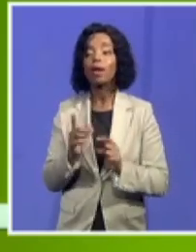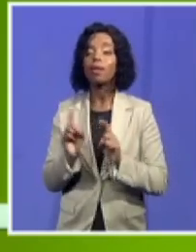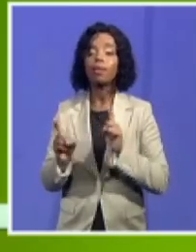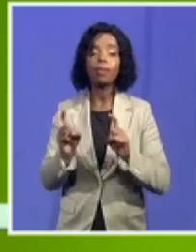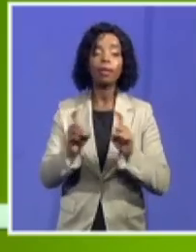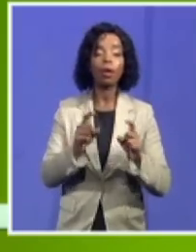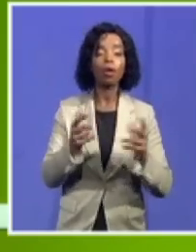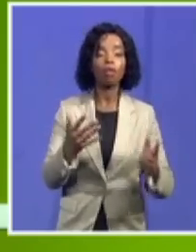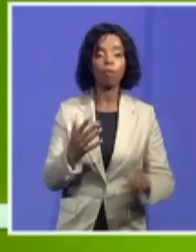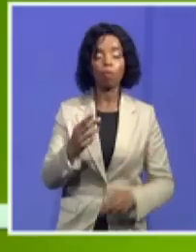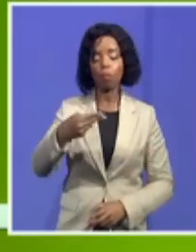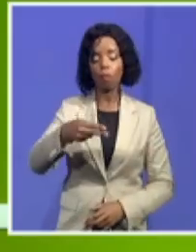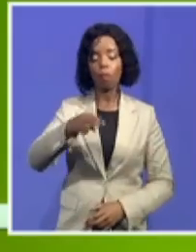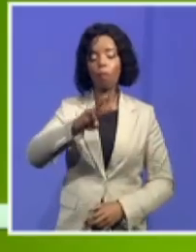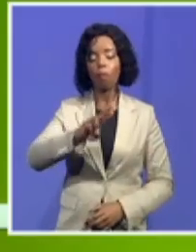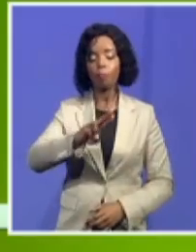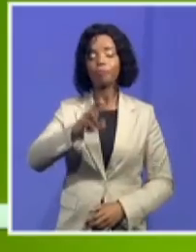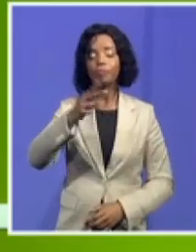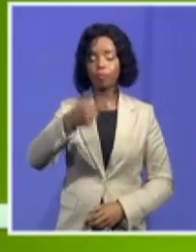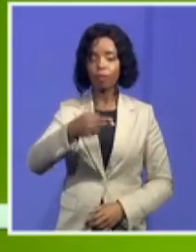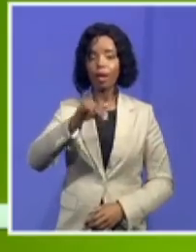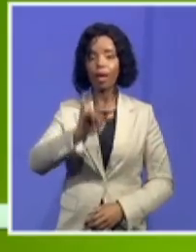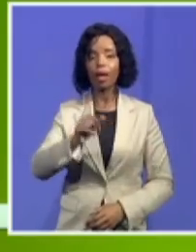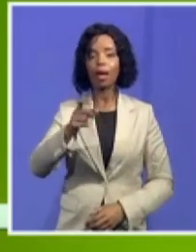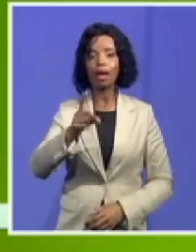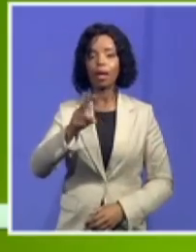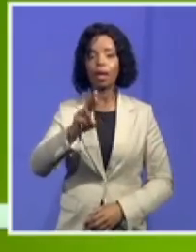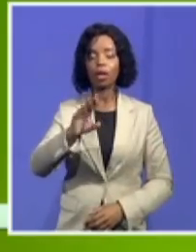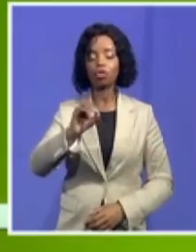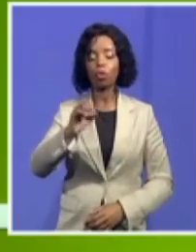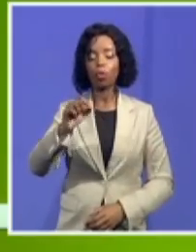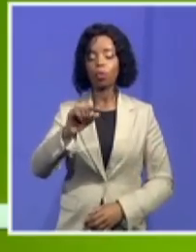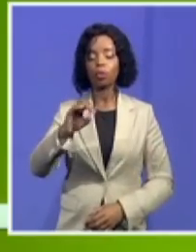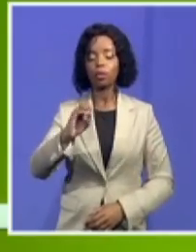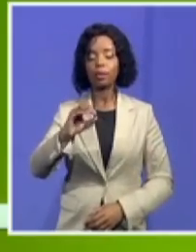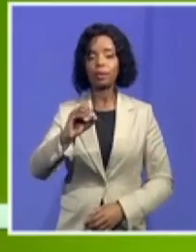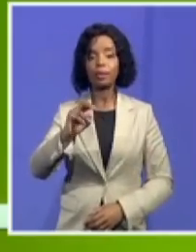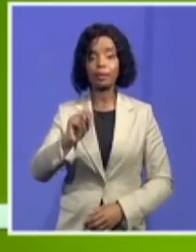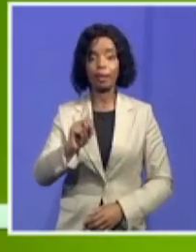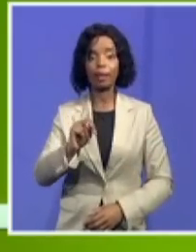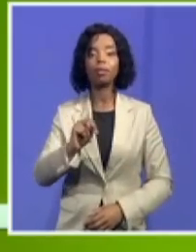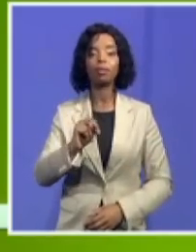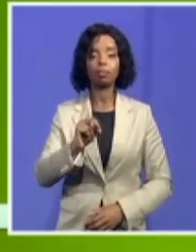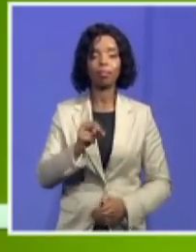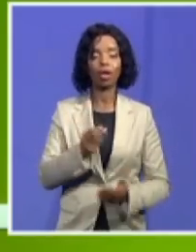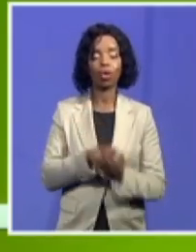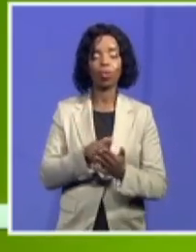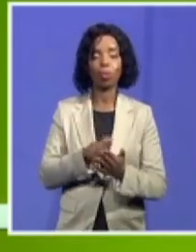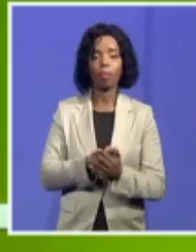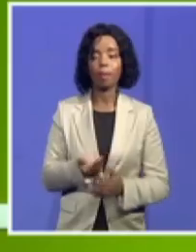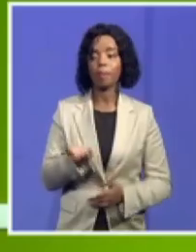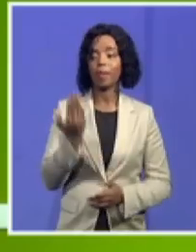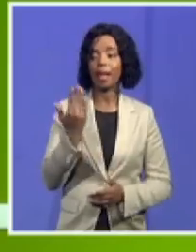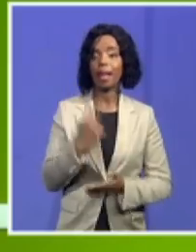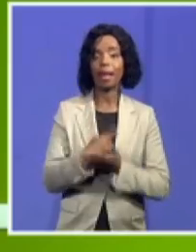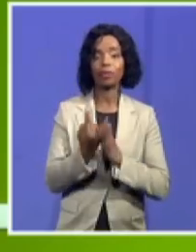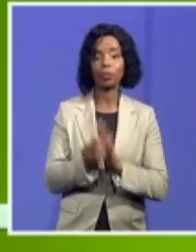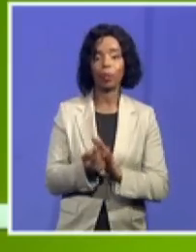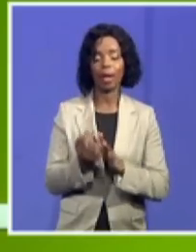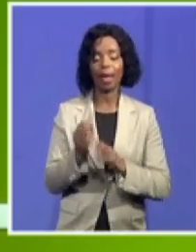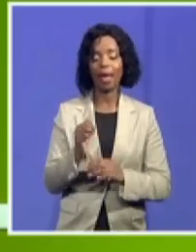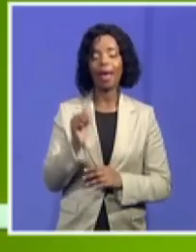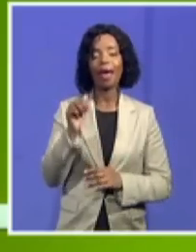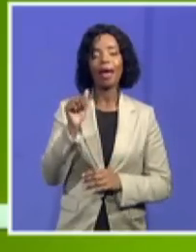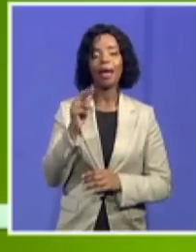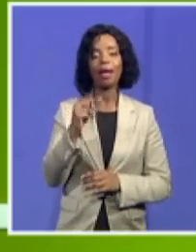week, I attended the launch by Anglo American of the world's